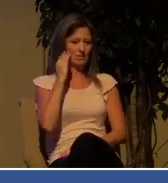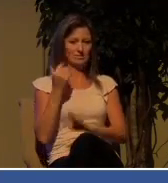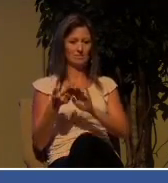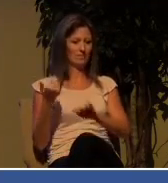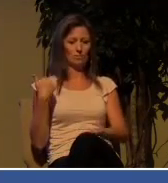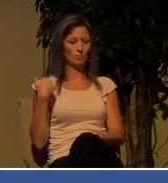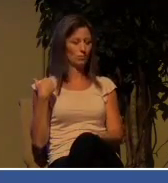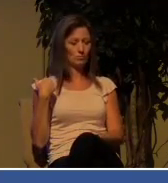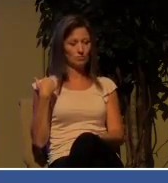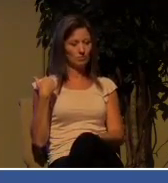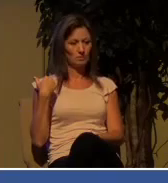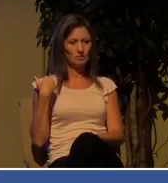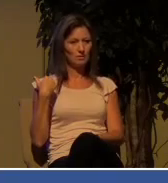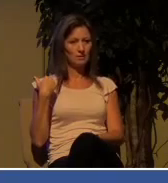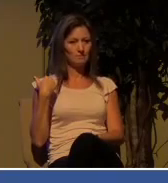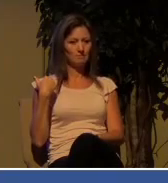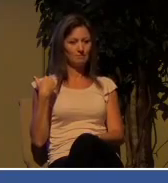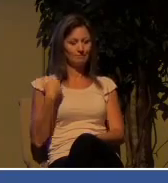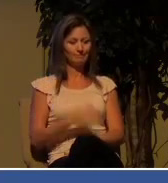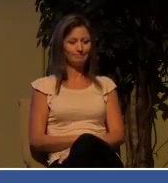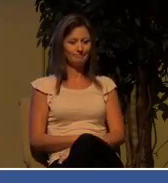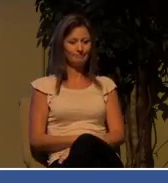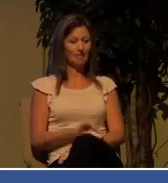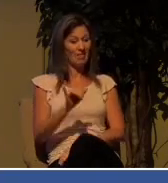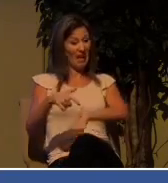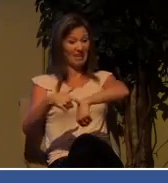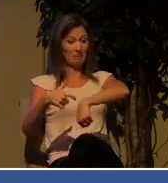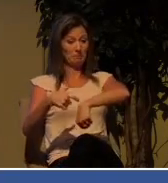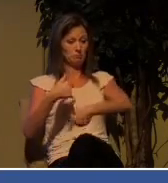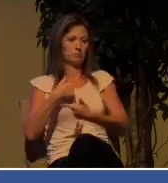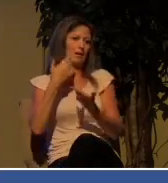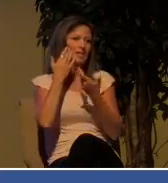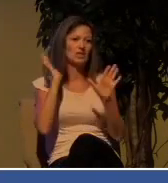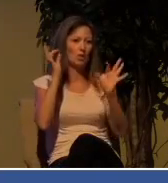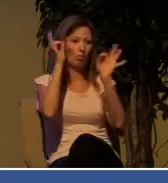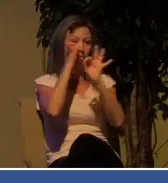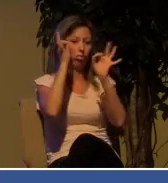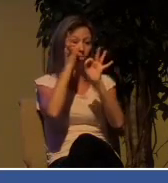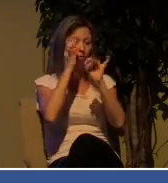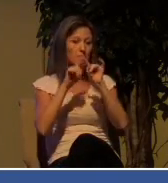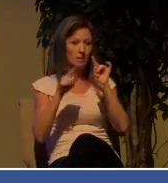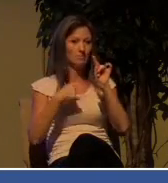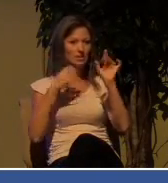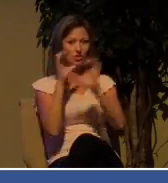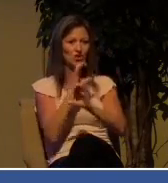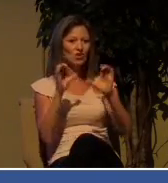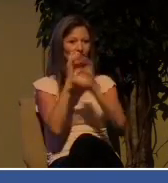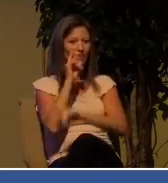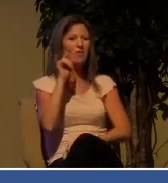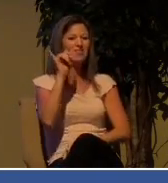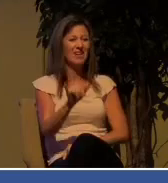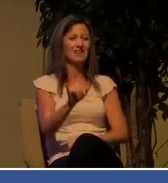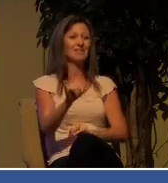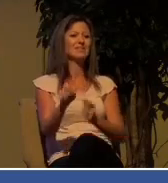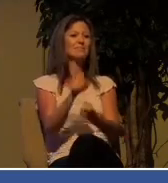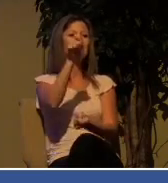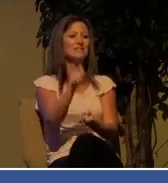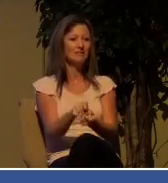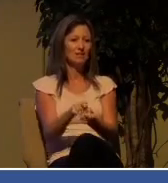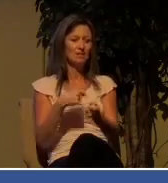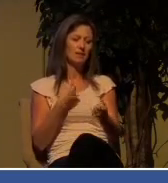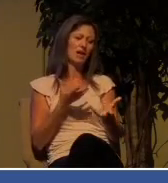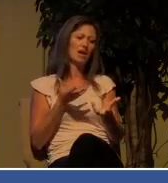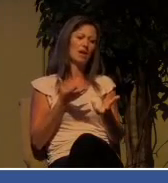before. Even though I didn't realize it at the time, that's what I'd been searching for, hungering